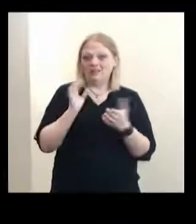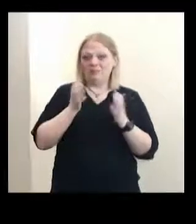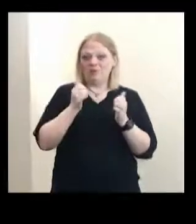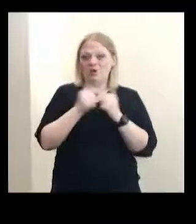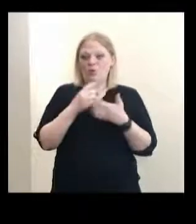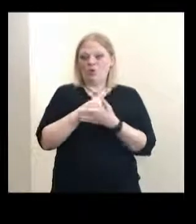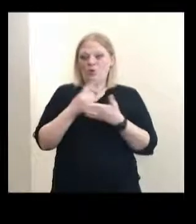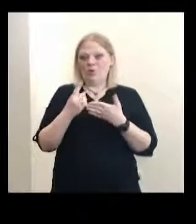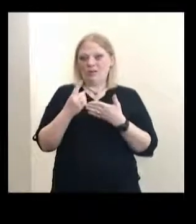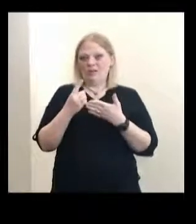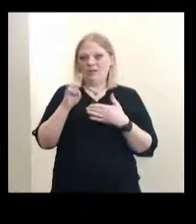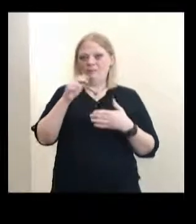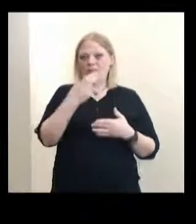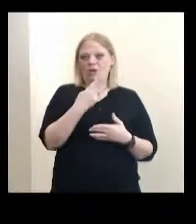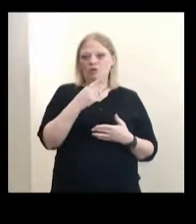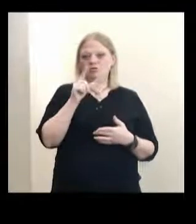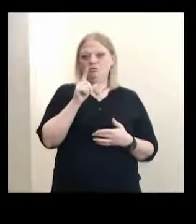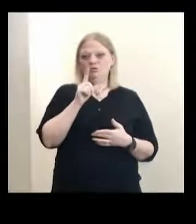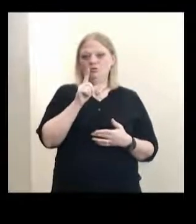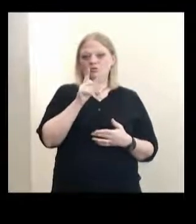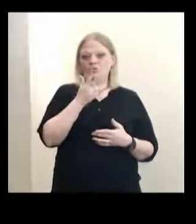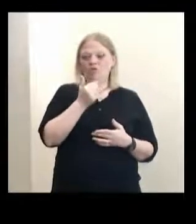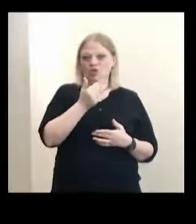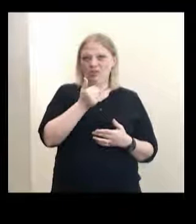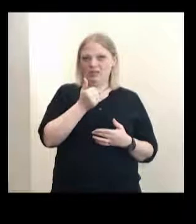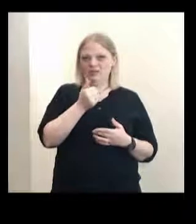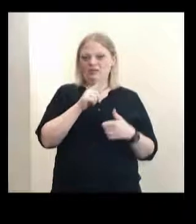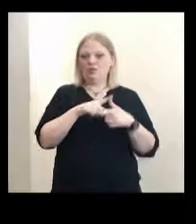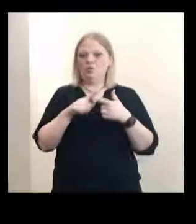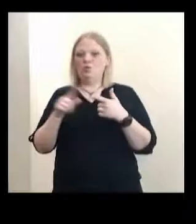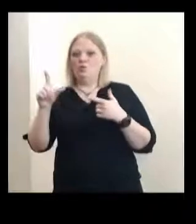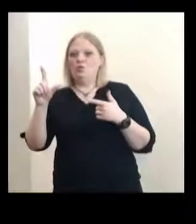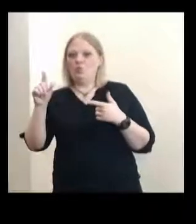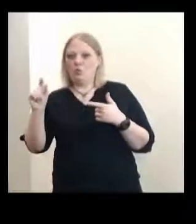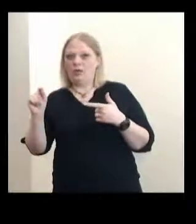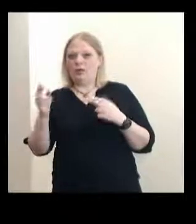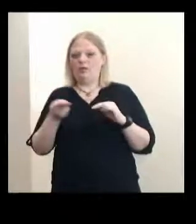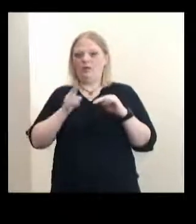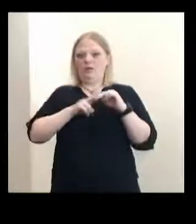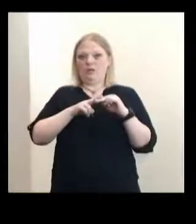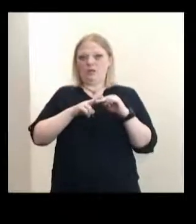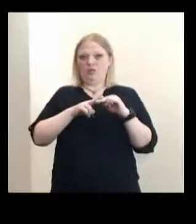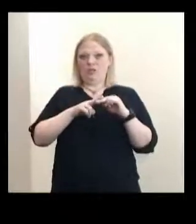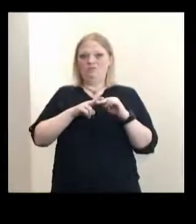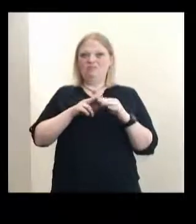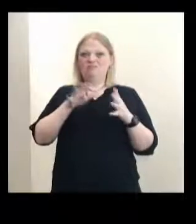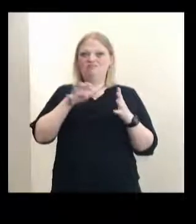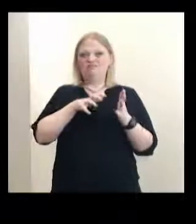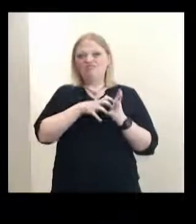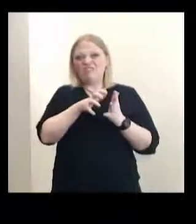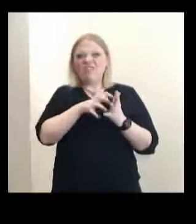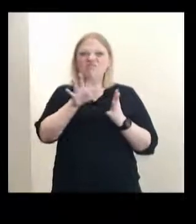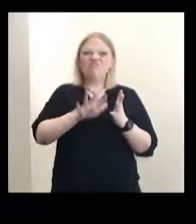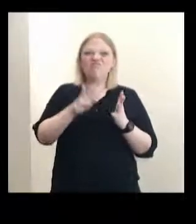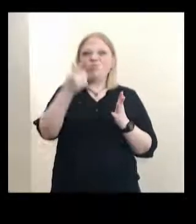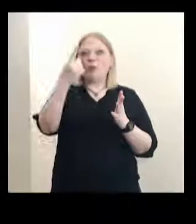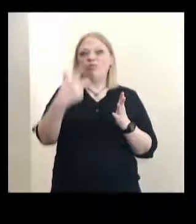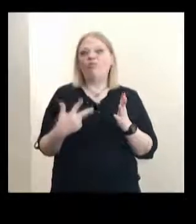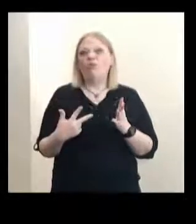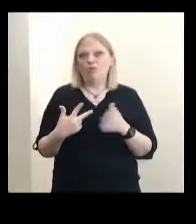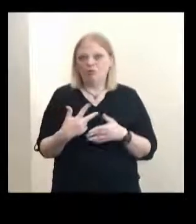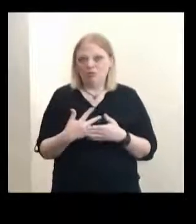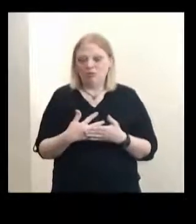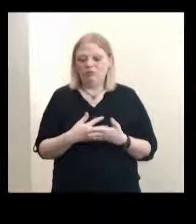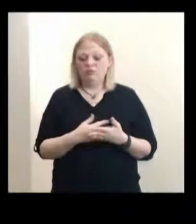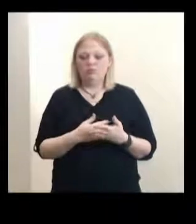March 20th to the week ending from March 13th, there was an increase of 450 cases, roughly a third, and we saw